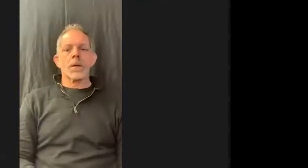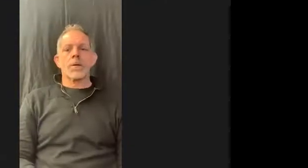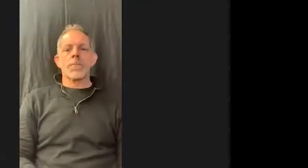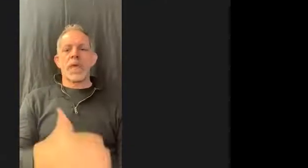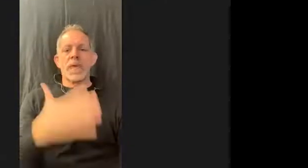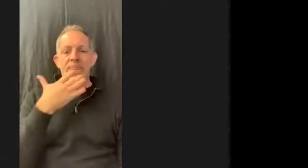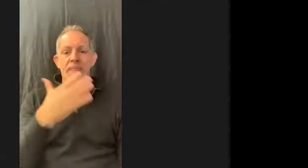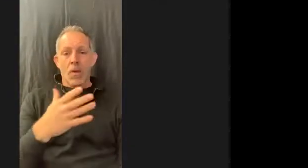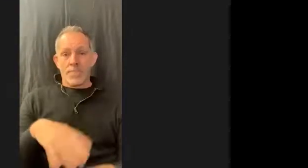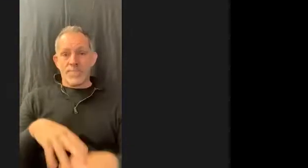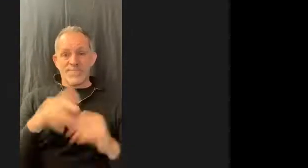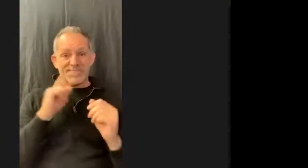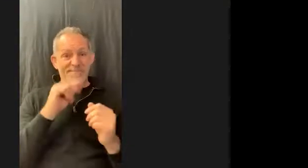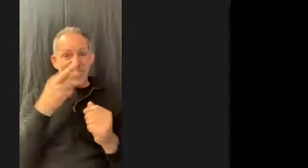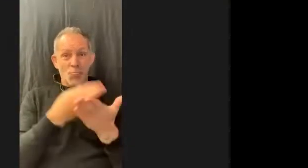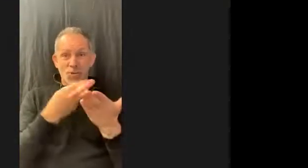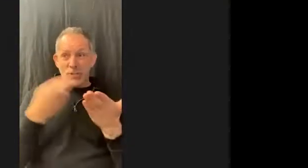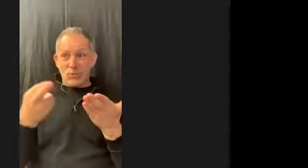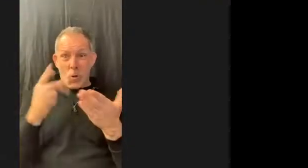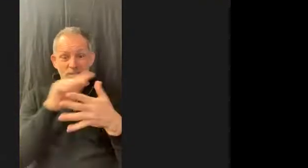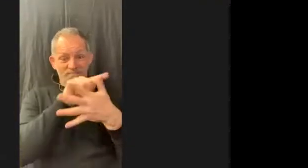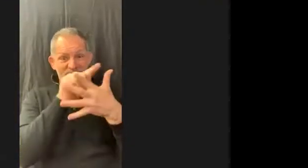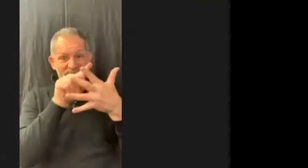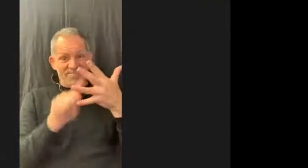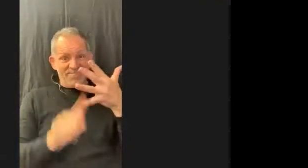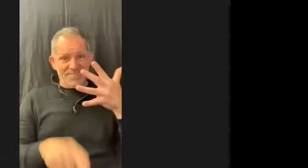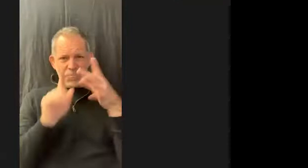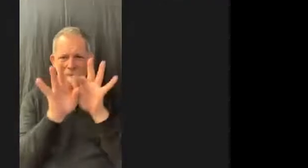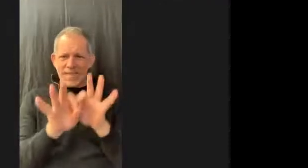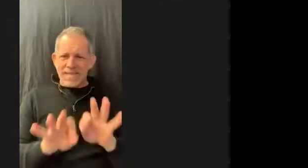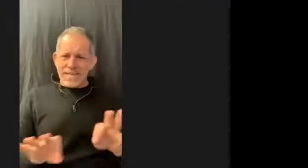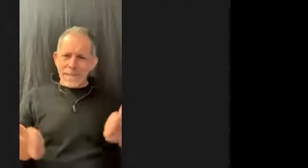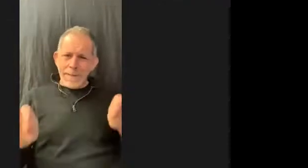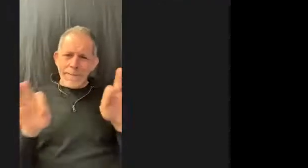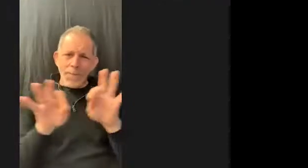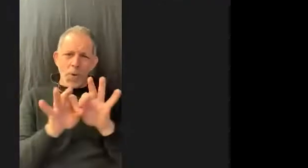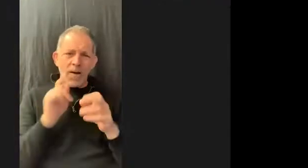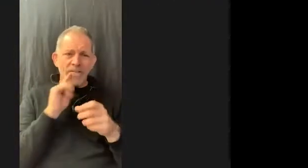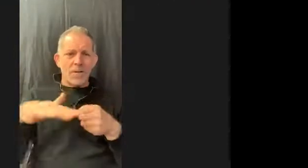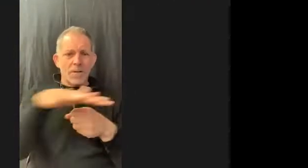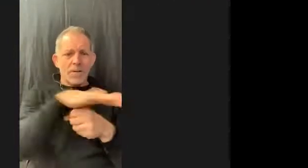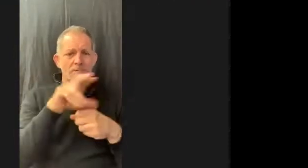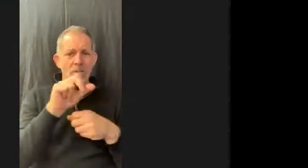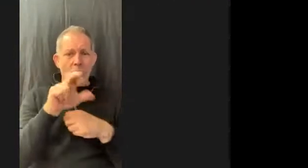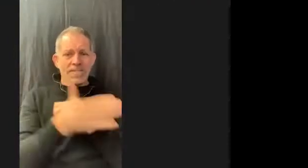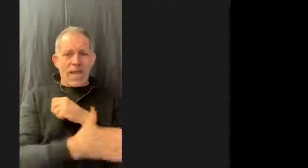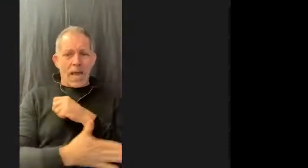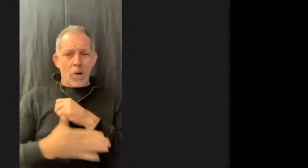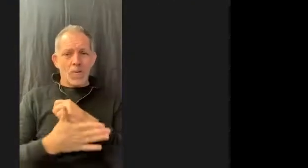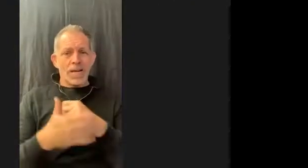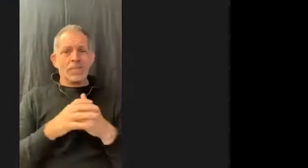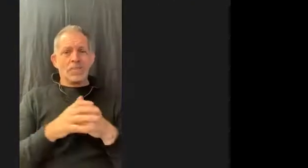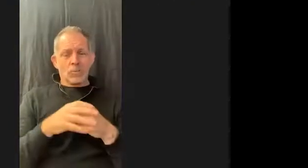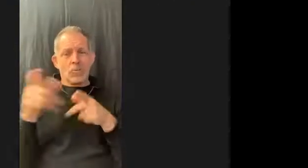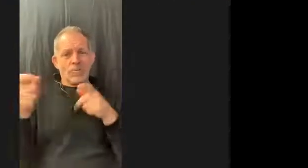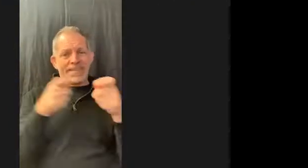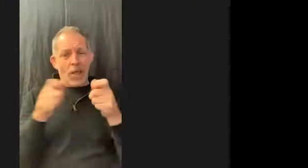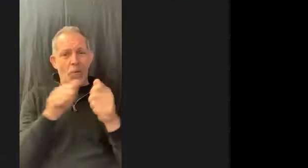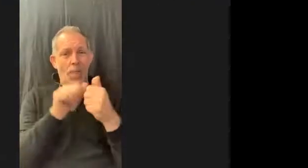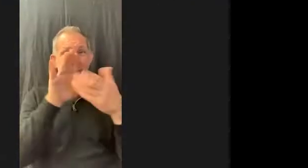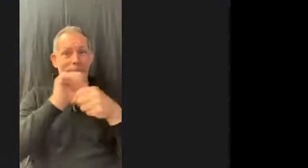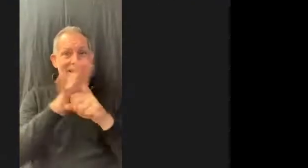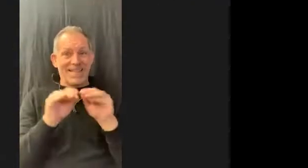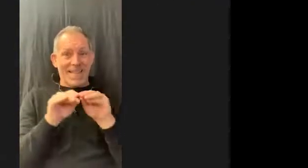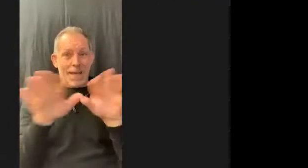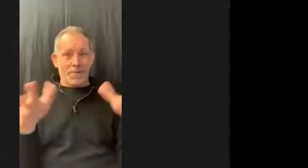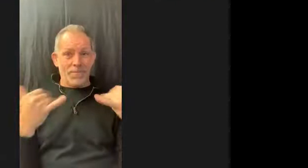critical to the health district's efforts to address the pandemic and all the wraparound community-wide services that